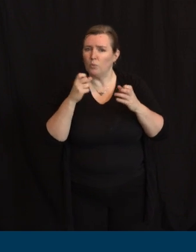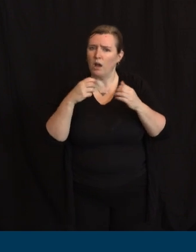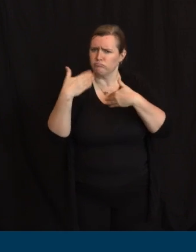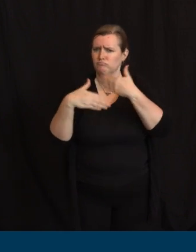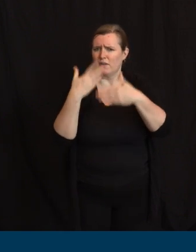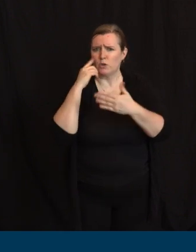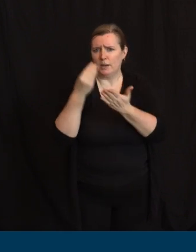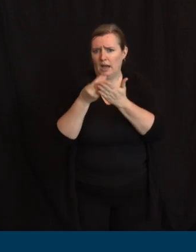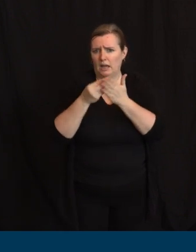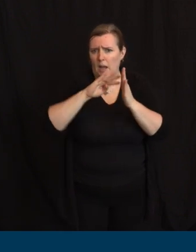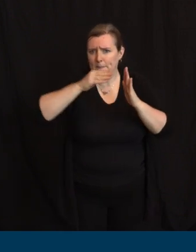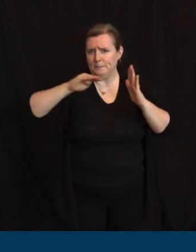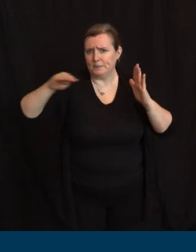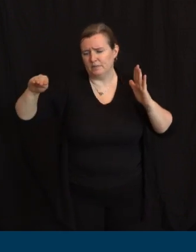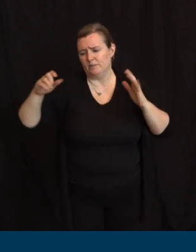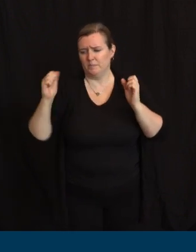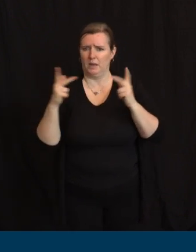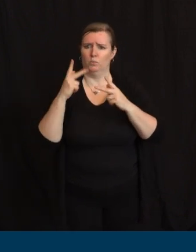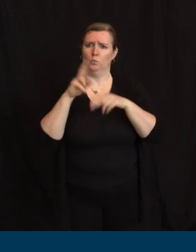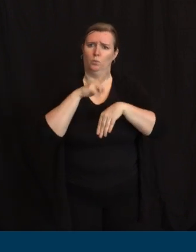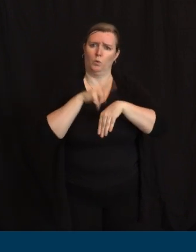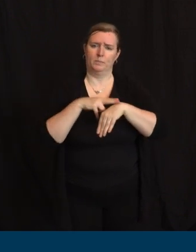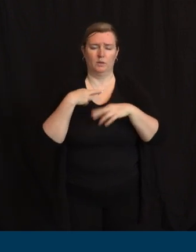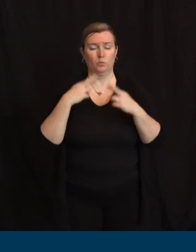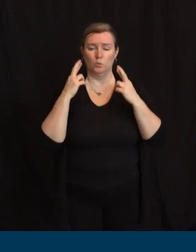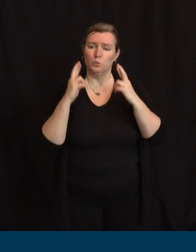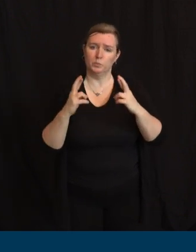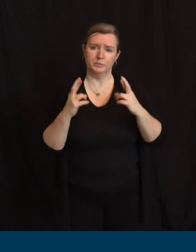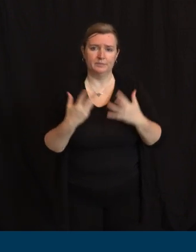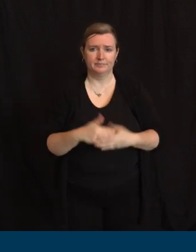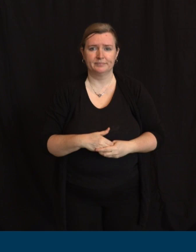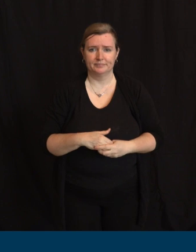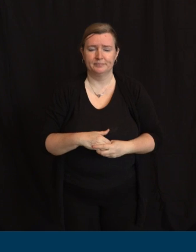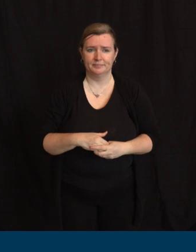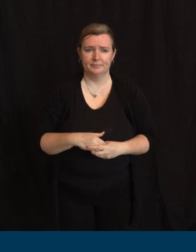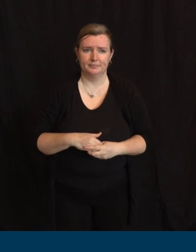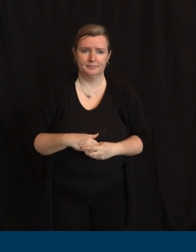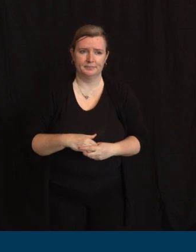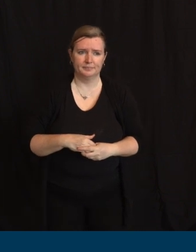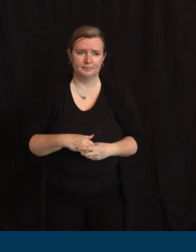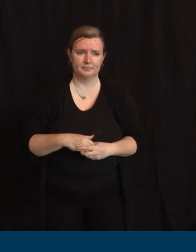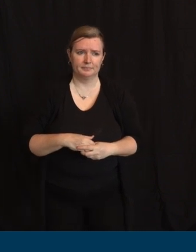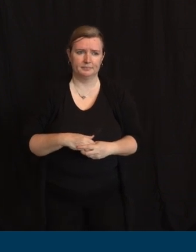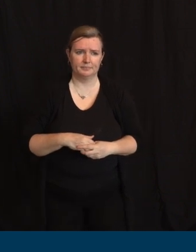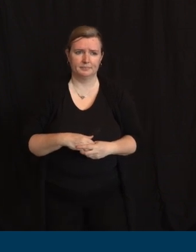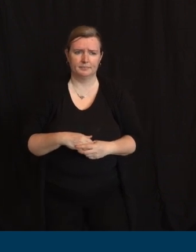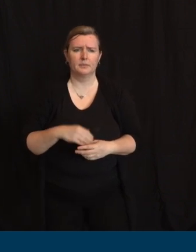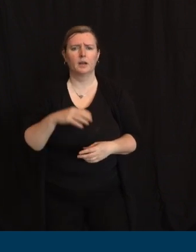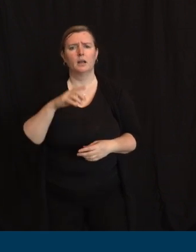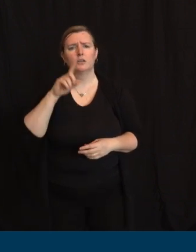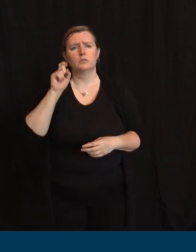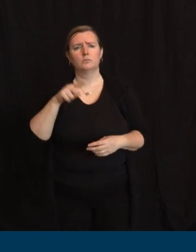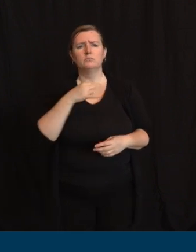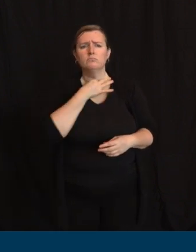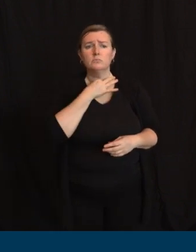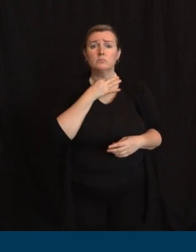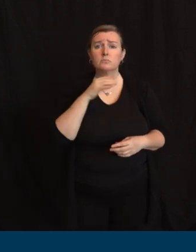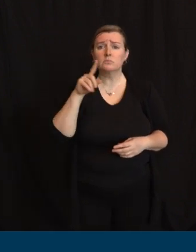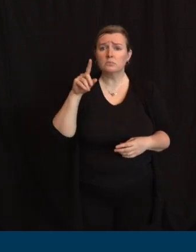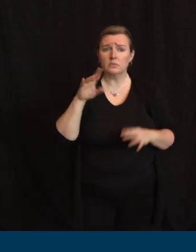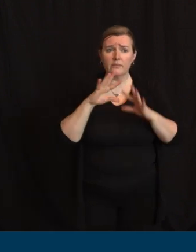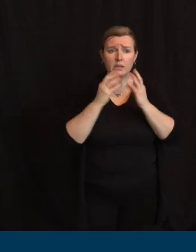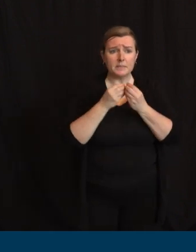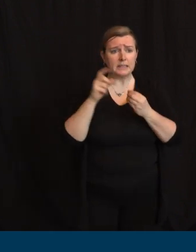Thanks, Governor. I'm curious if anything will be done to provide families more access to family members who are in nursing homes, and also whether